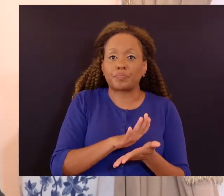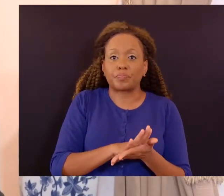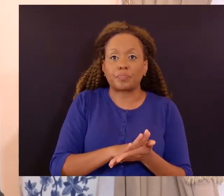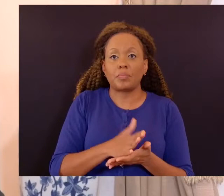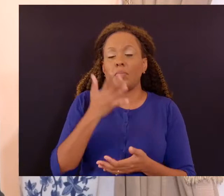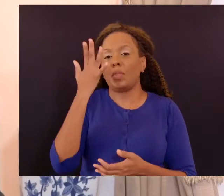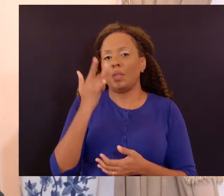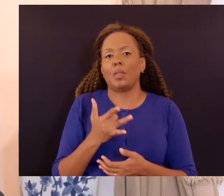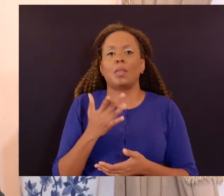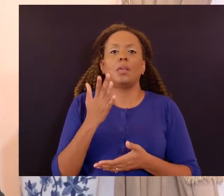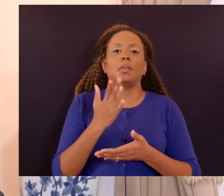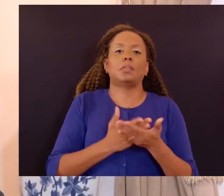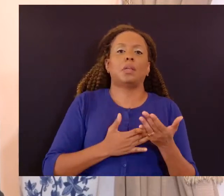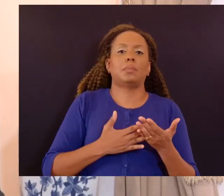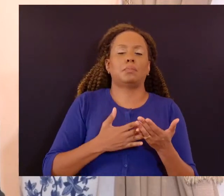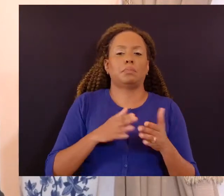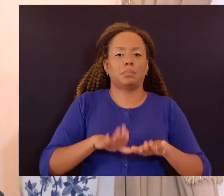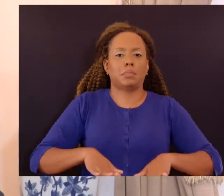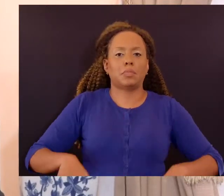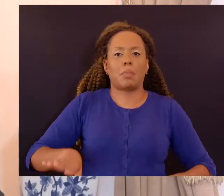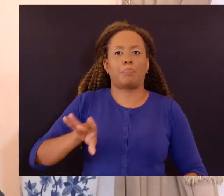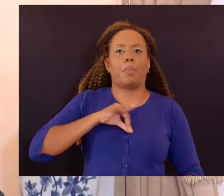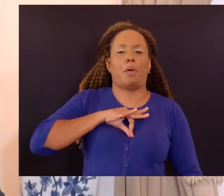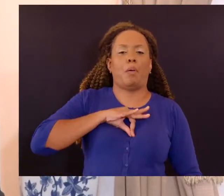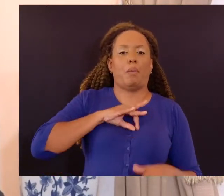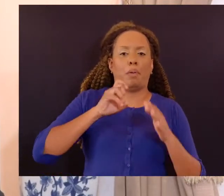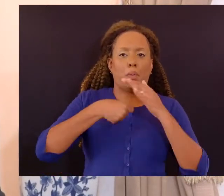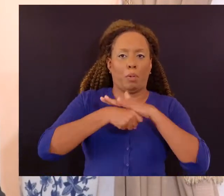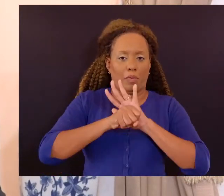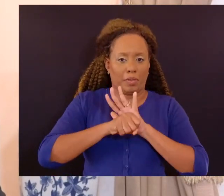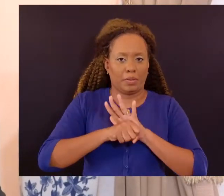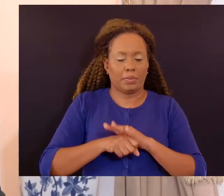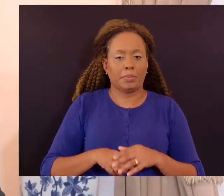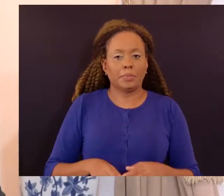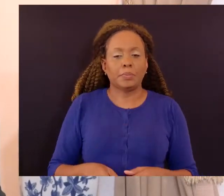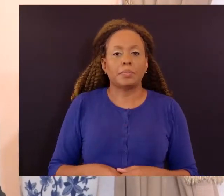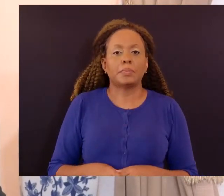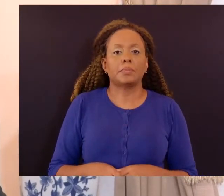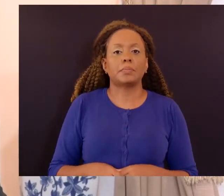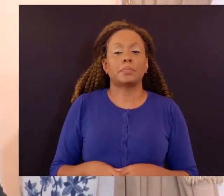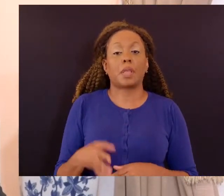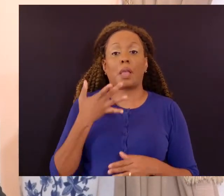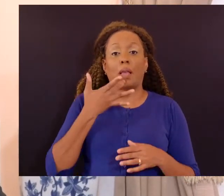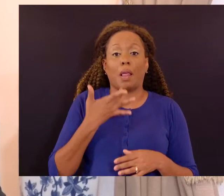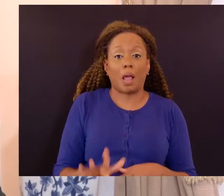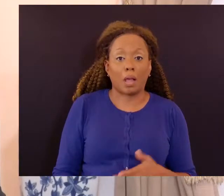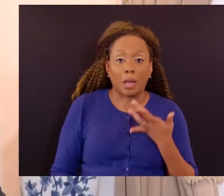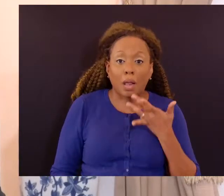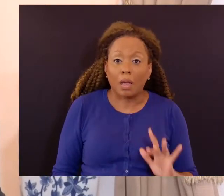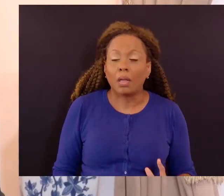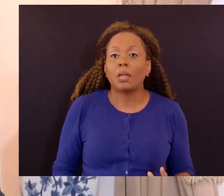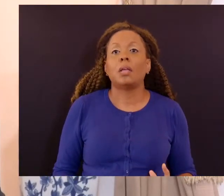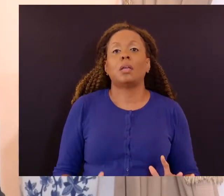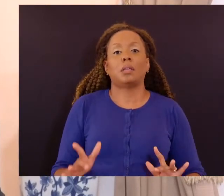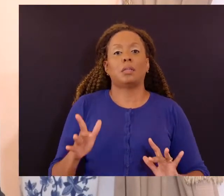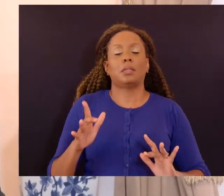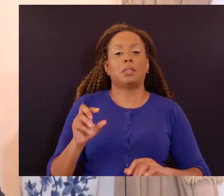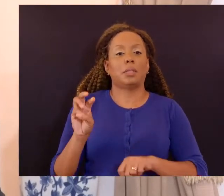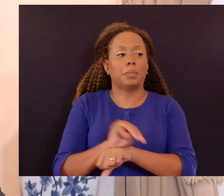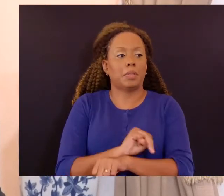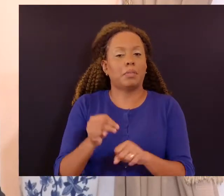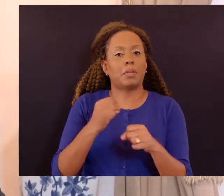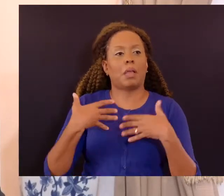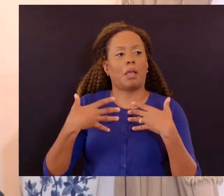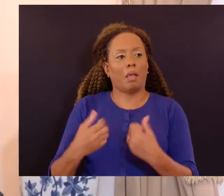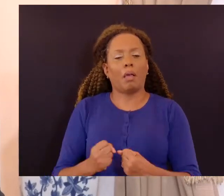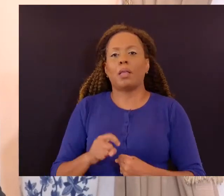of COVID-19 in children being discovered from time to time. Fortunately for us, we've had the intervention of the Ministry of Health